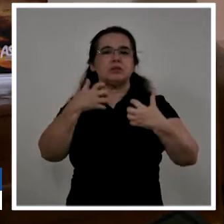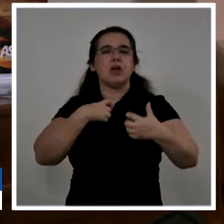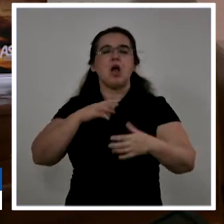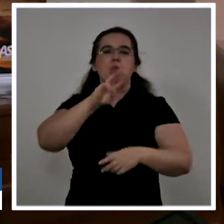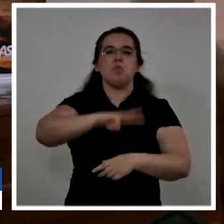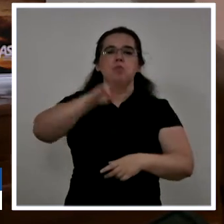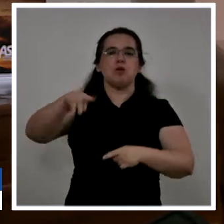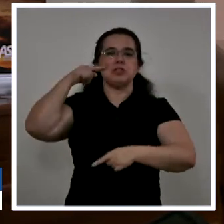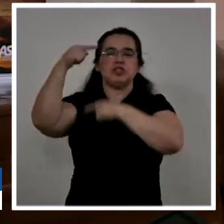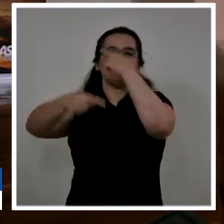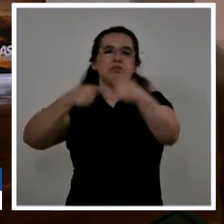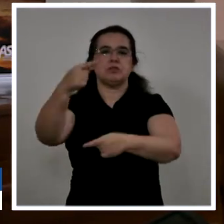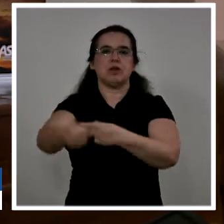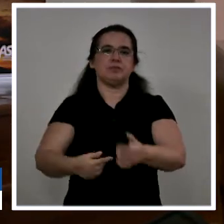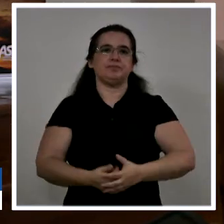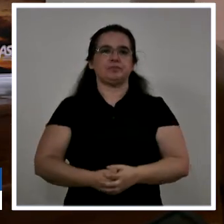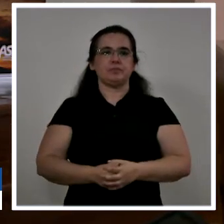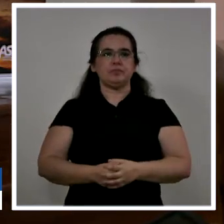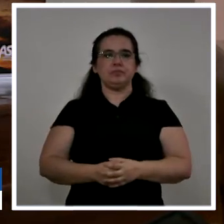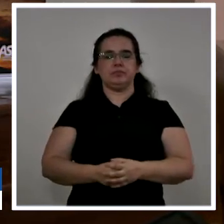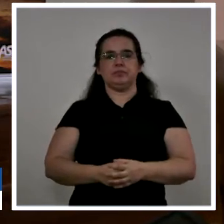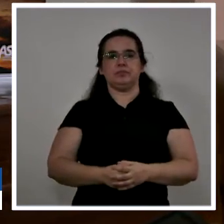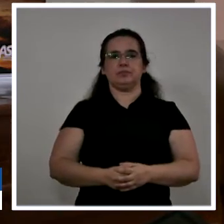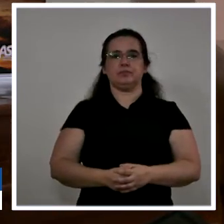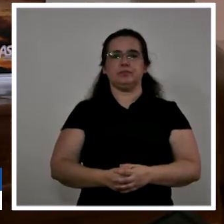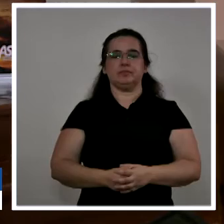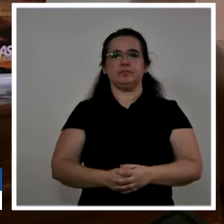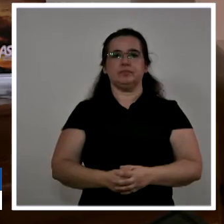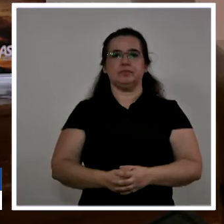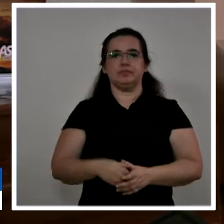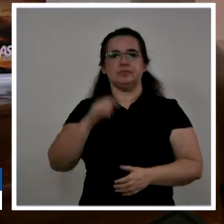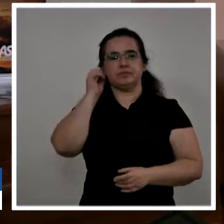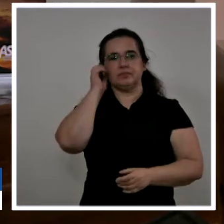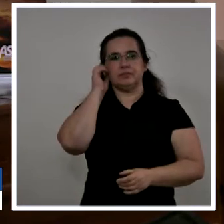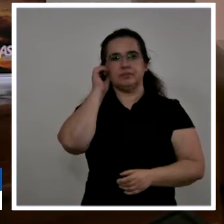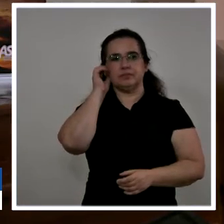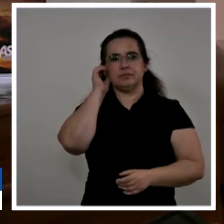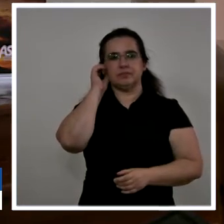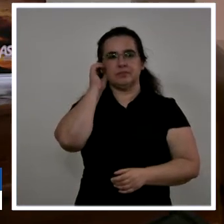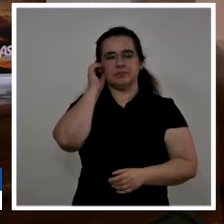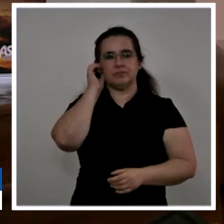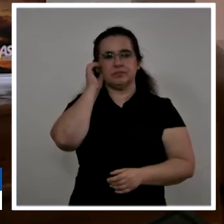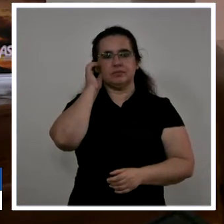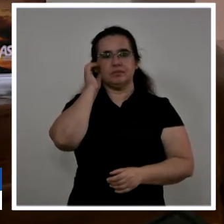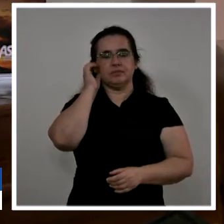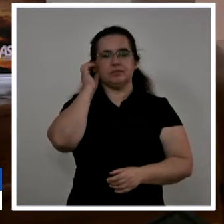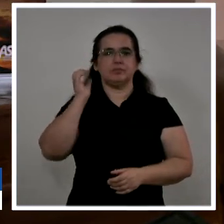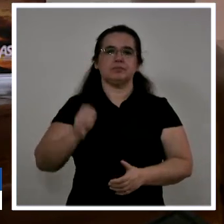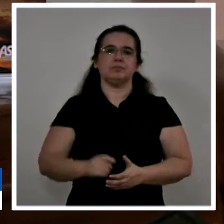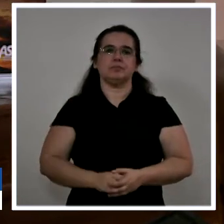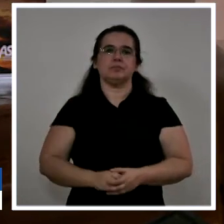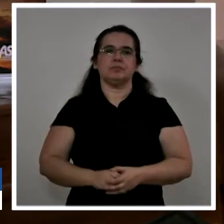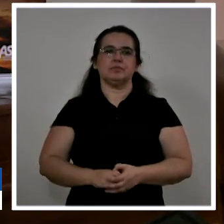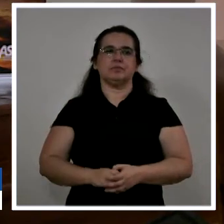multigeneracional. If something affects not just me and my baby and my grandchildren, but something affects me and